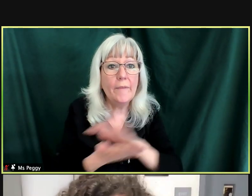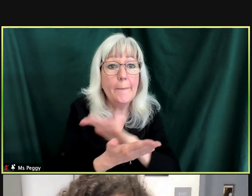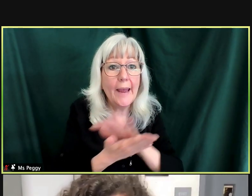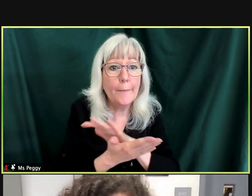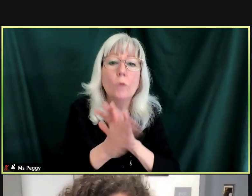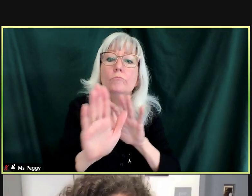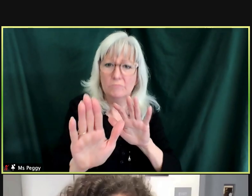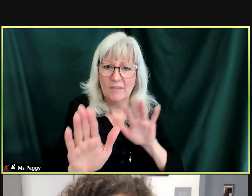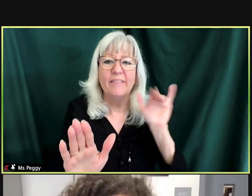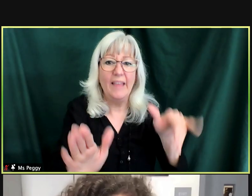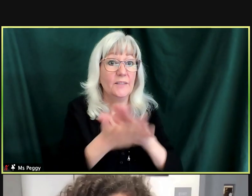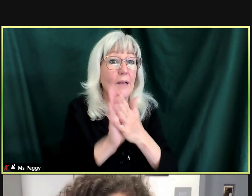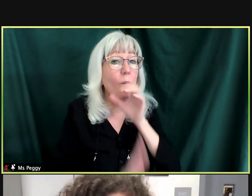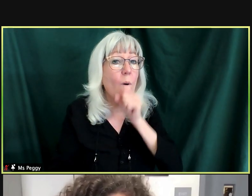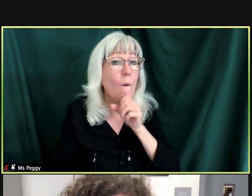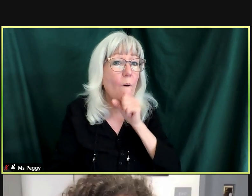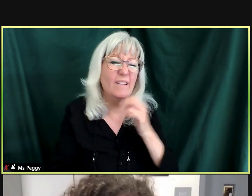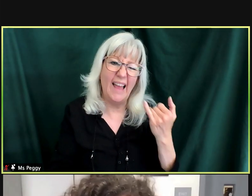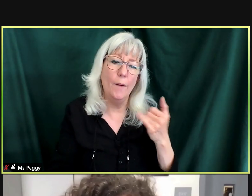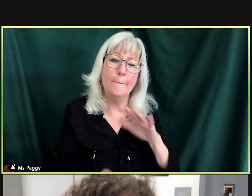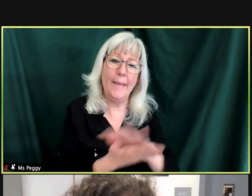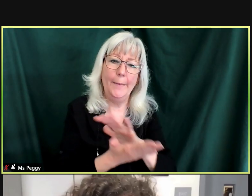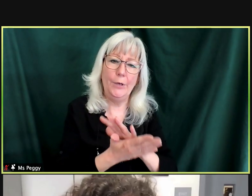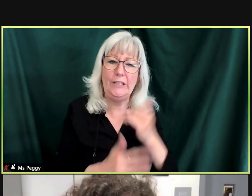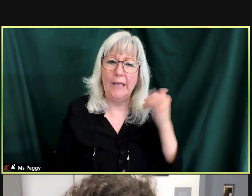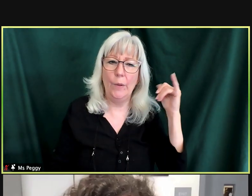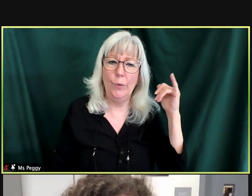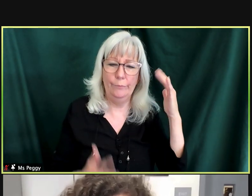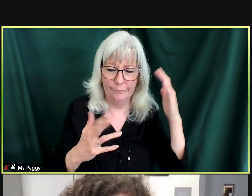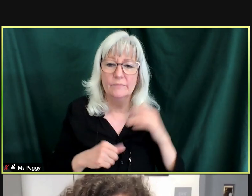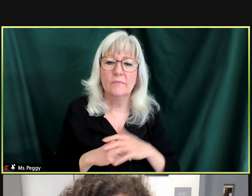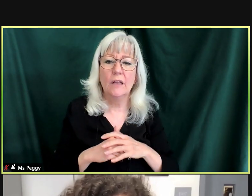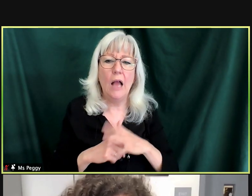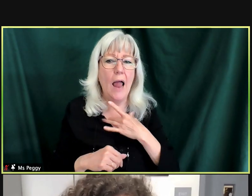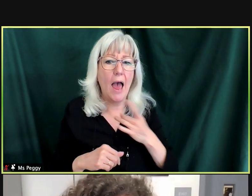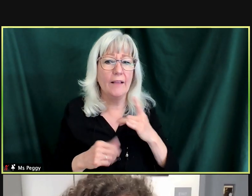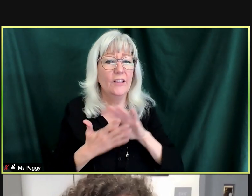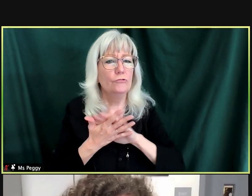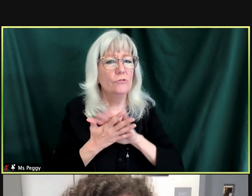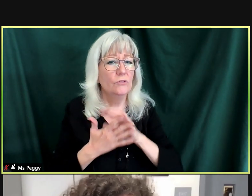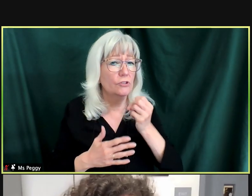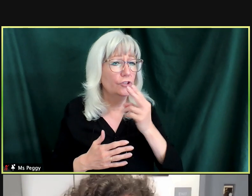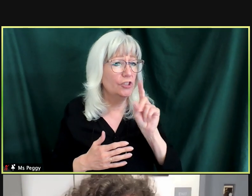has turned color. I like the details and the shading.